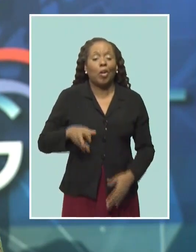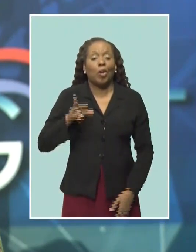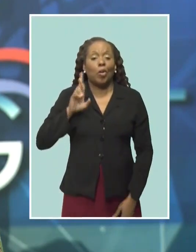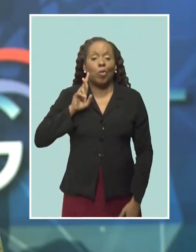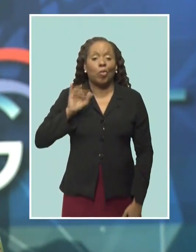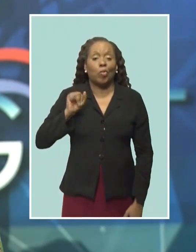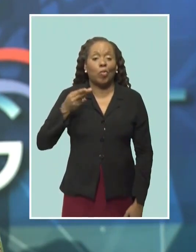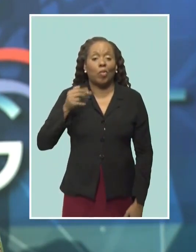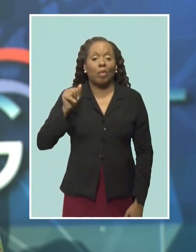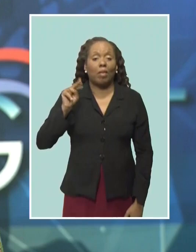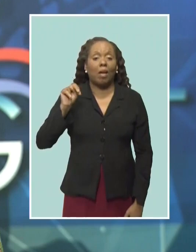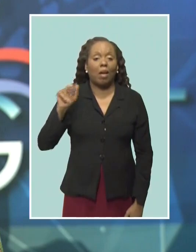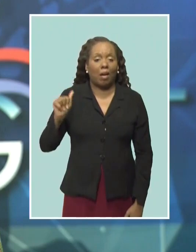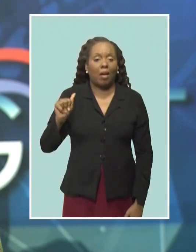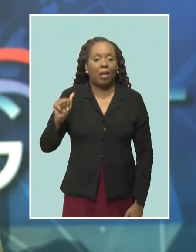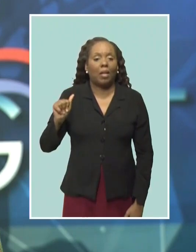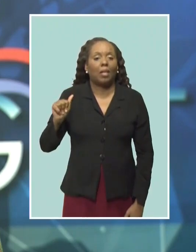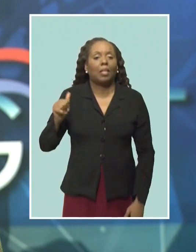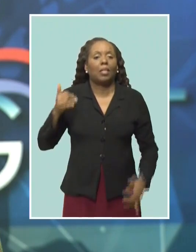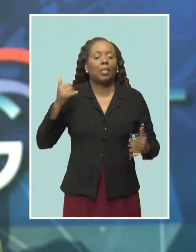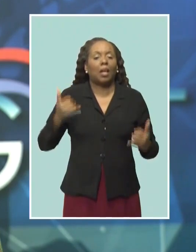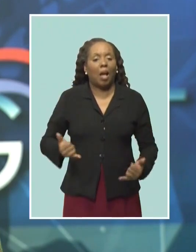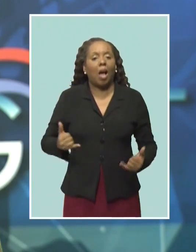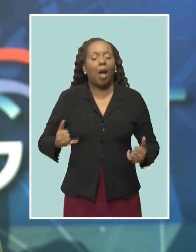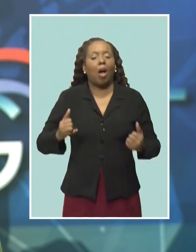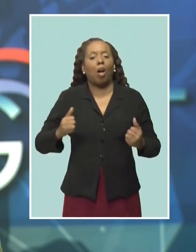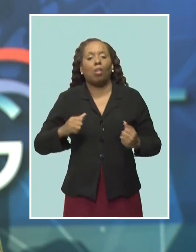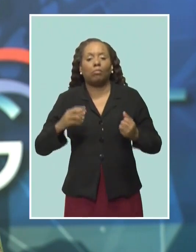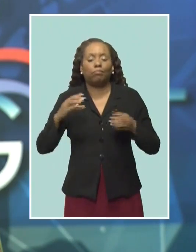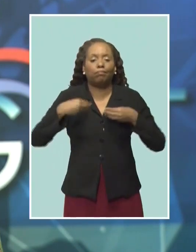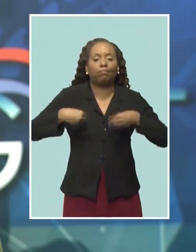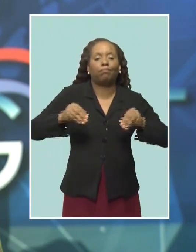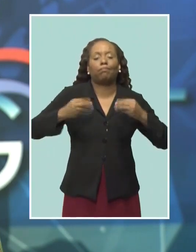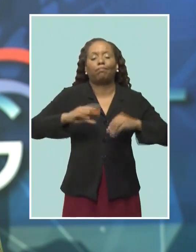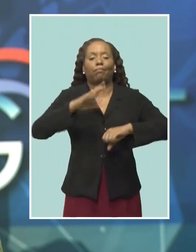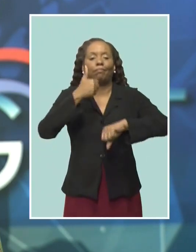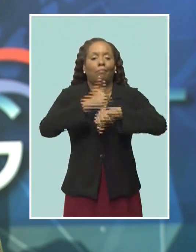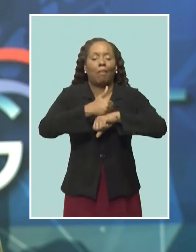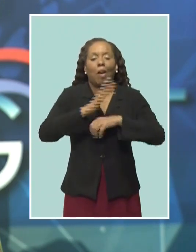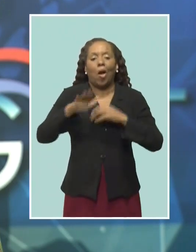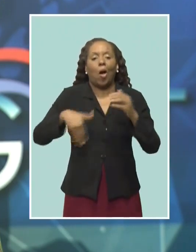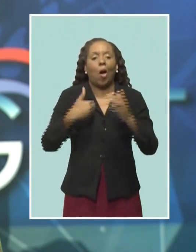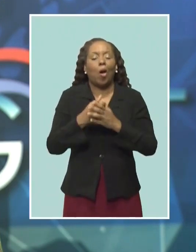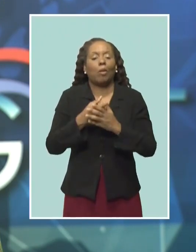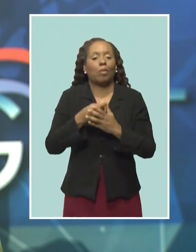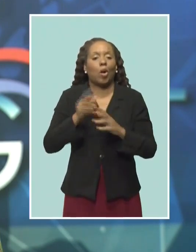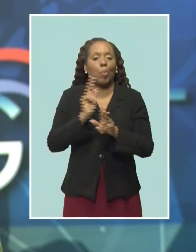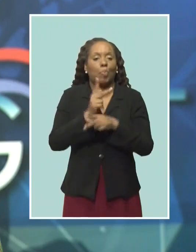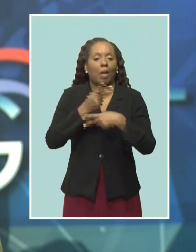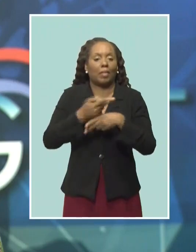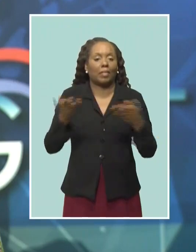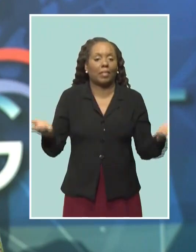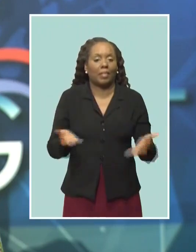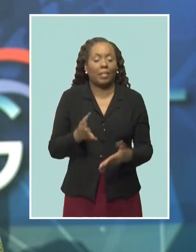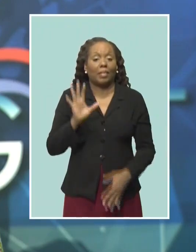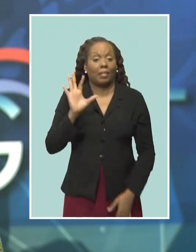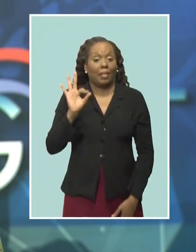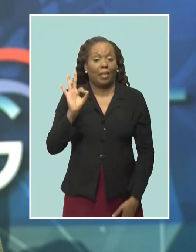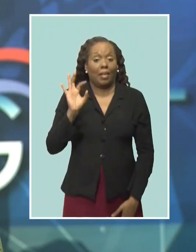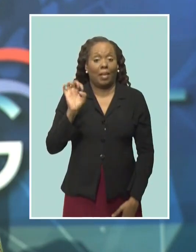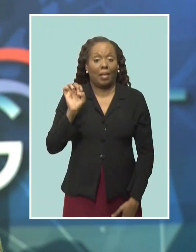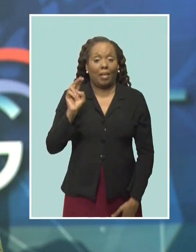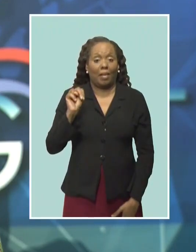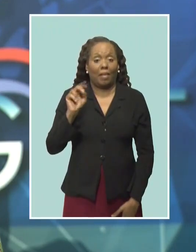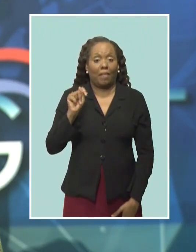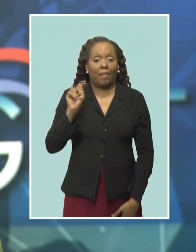Fenty, has launched her much sought-after beauty products in Barbados. Fenty Beauty is now available in the land of her birth under an